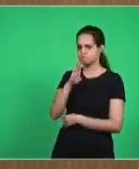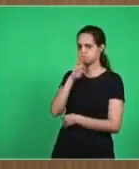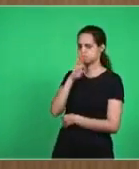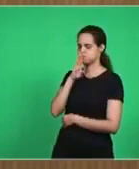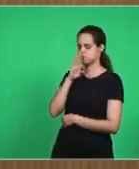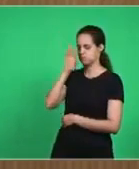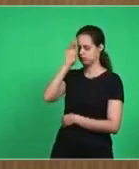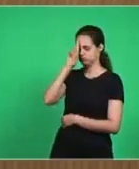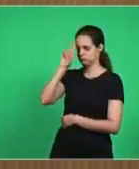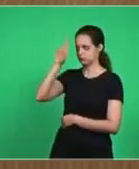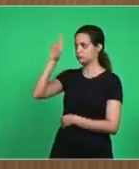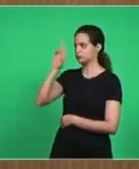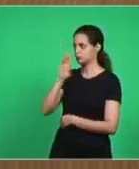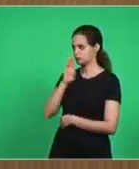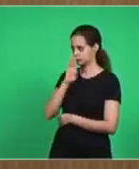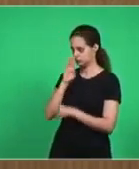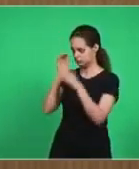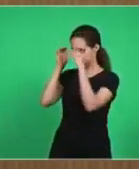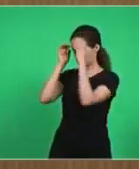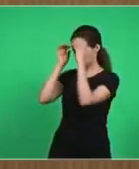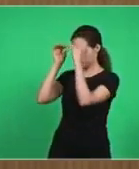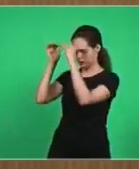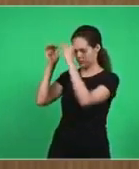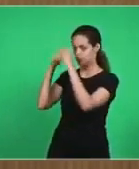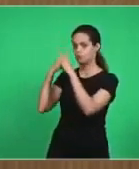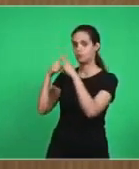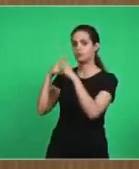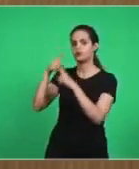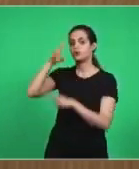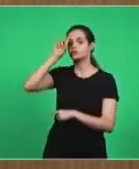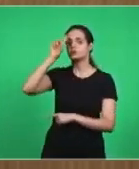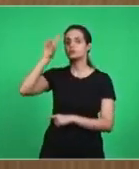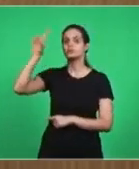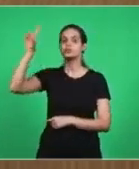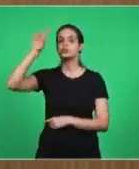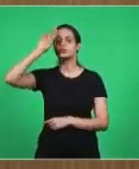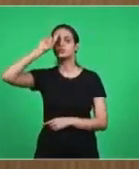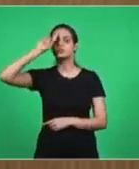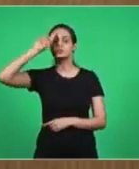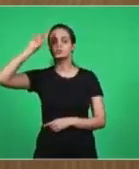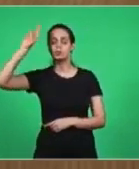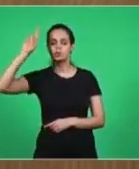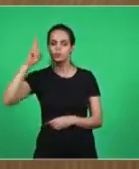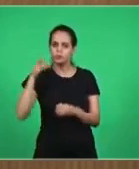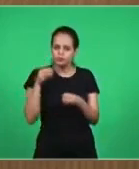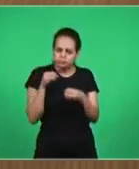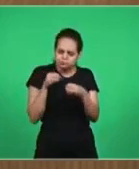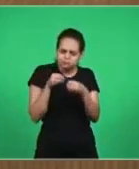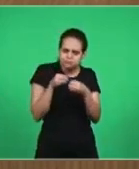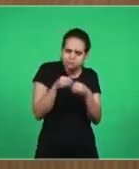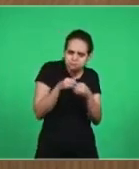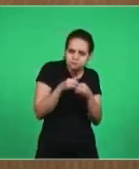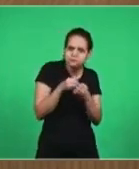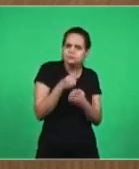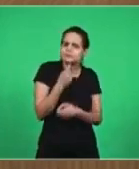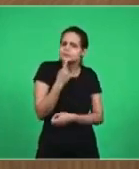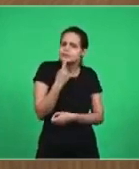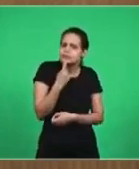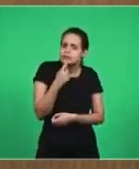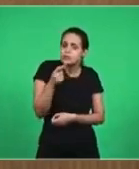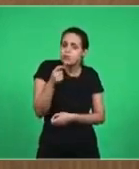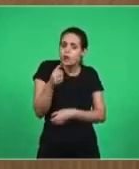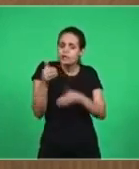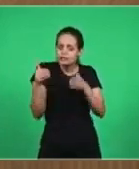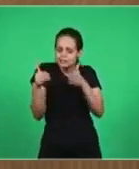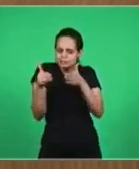King Jehovah, because the day of the Lord is near, the day in which the Father has established from eternity, the day is ready, is